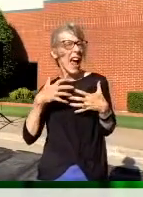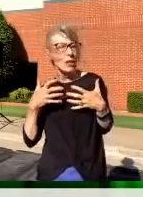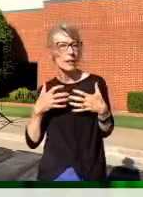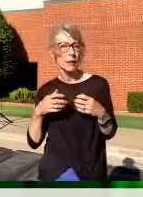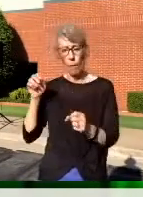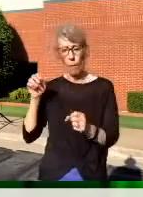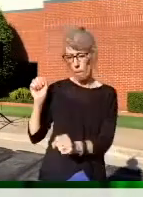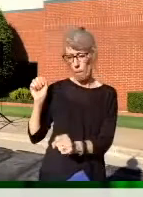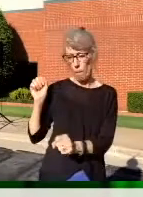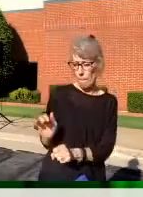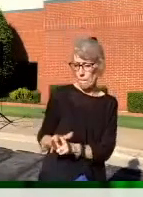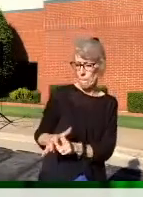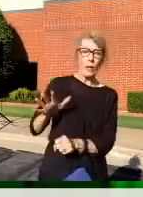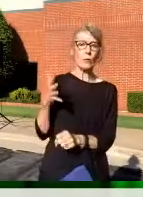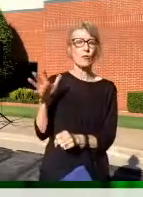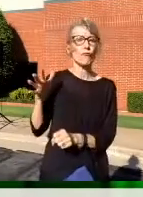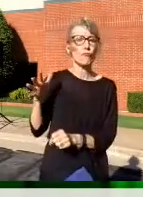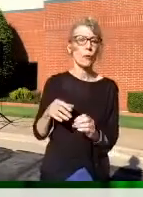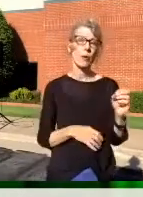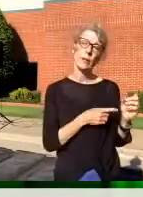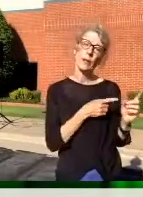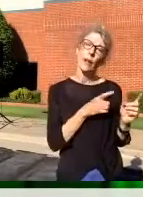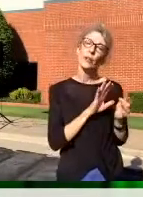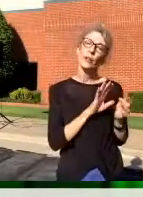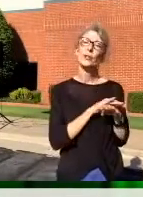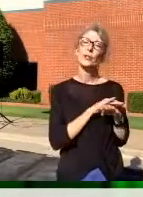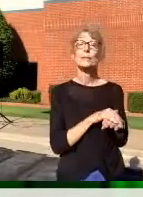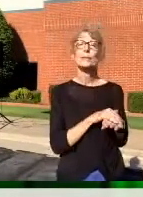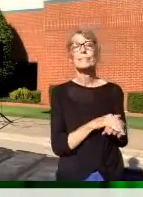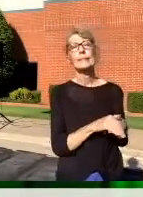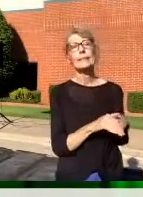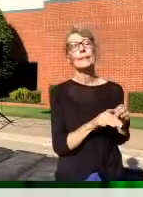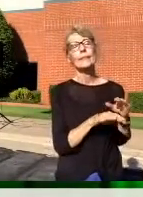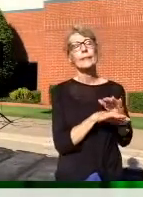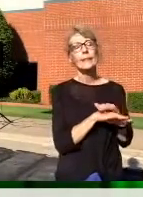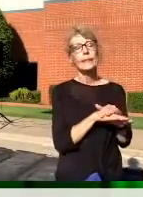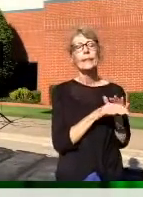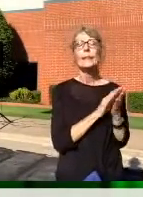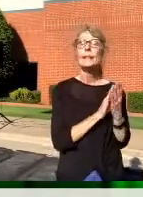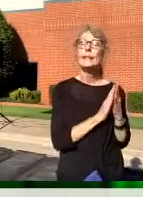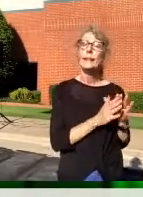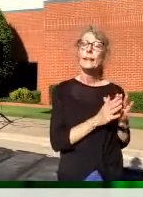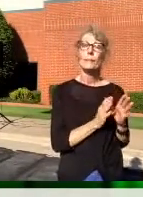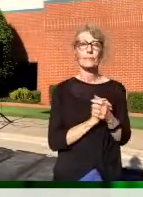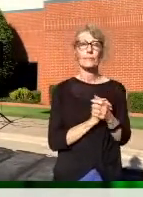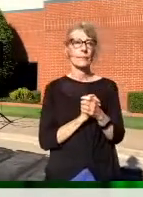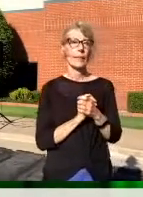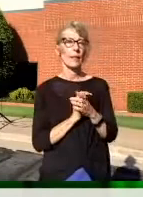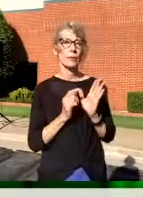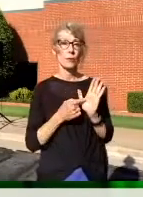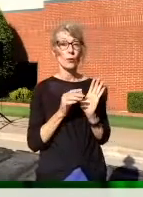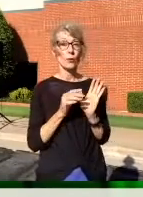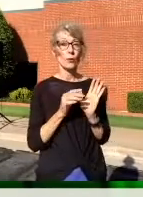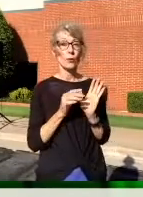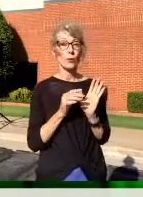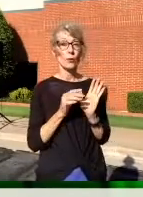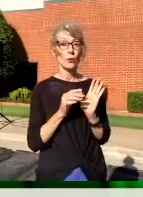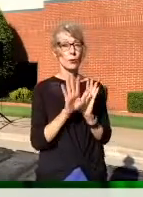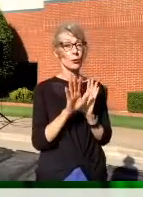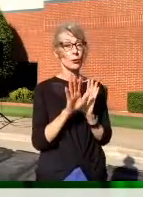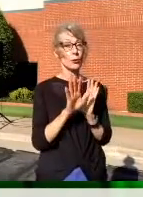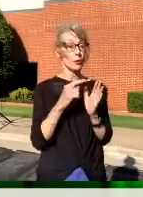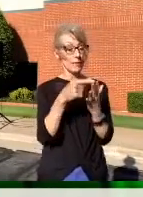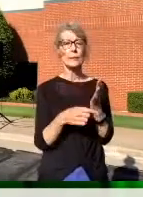very easily, 0 being you're very, very calm. Just show your neighbor some fingers. How angry are you as a person?